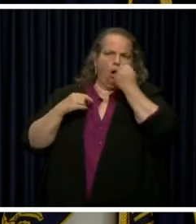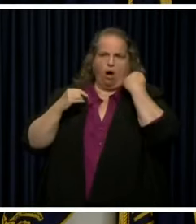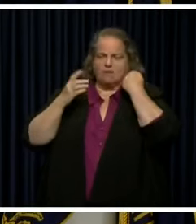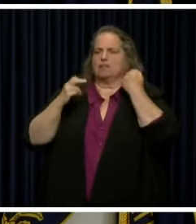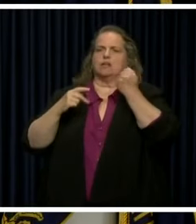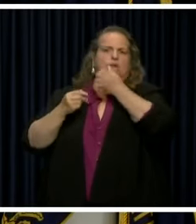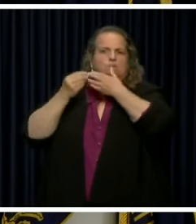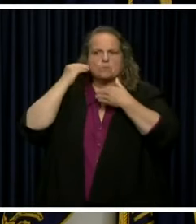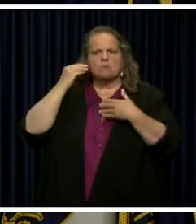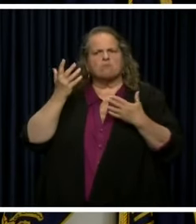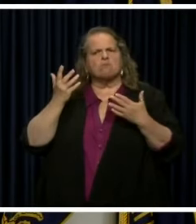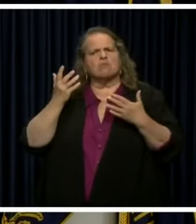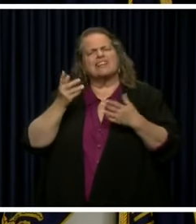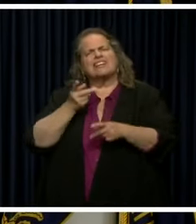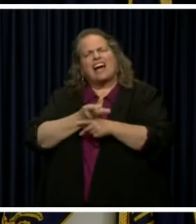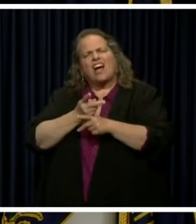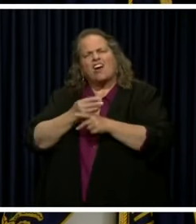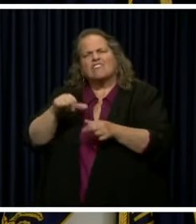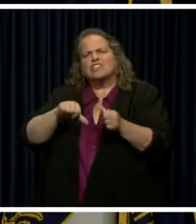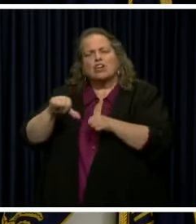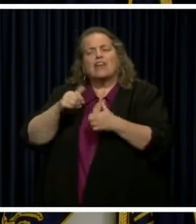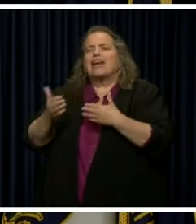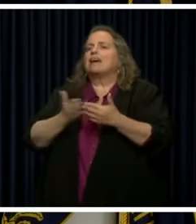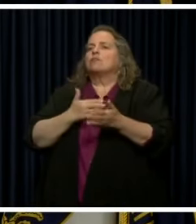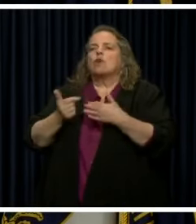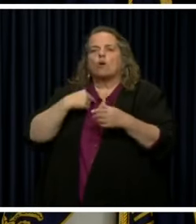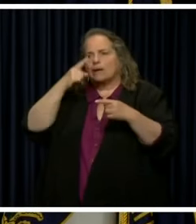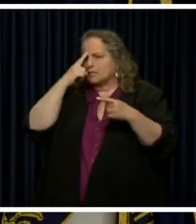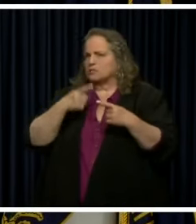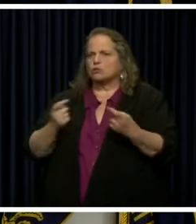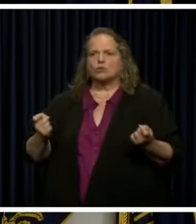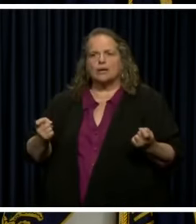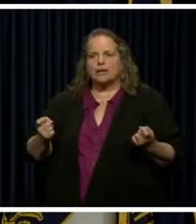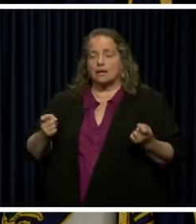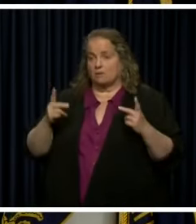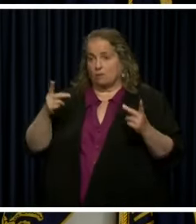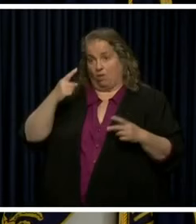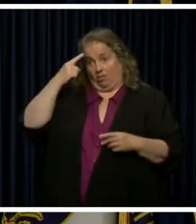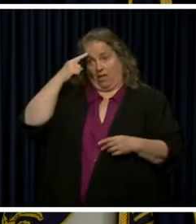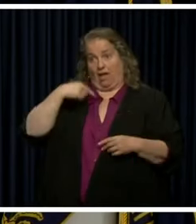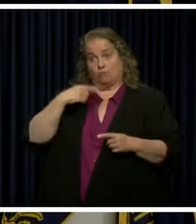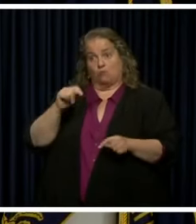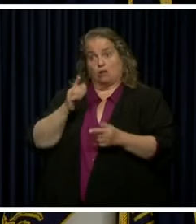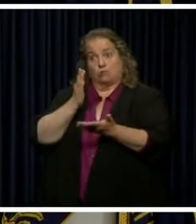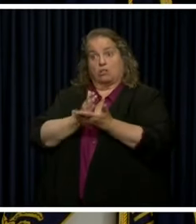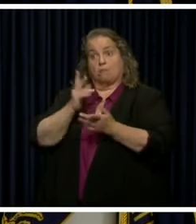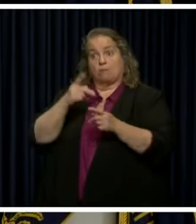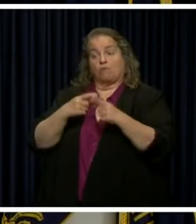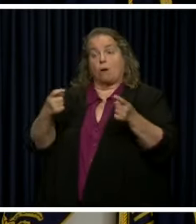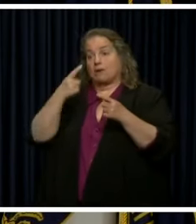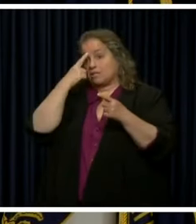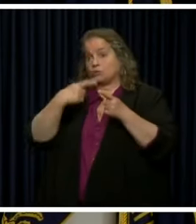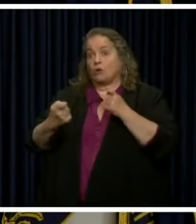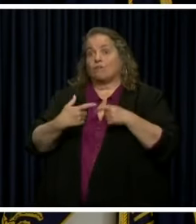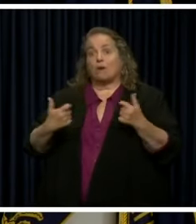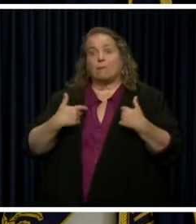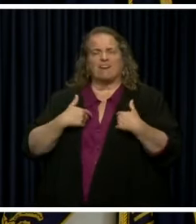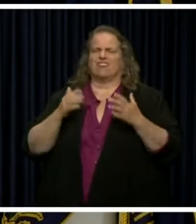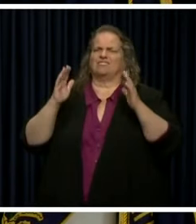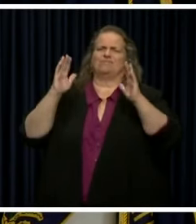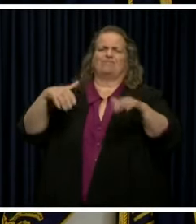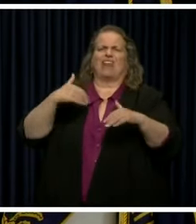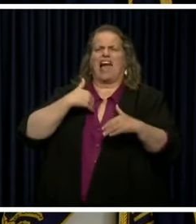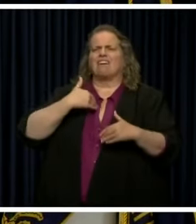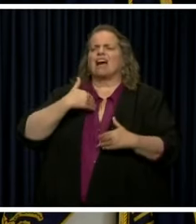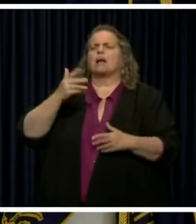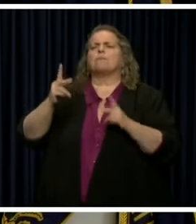even when we're disagreeing. And I know people are going to say I'm trying to stop people from disagreeing with me. Listen, I've had people disagreeing